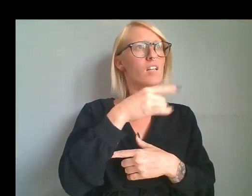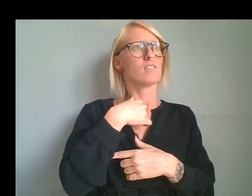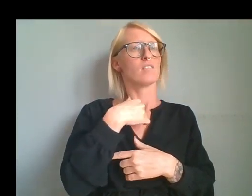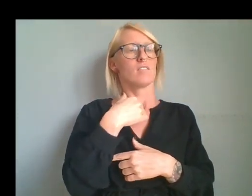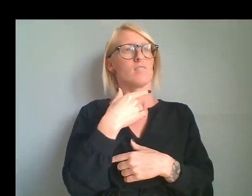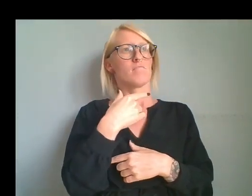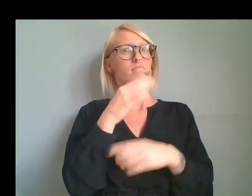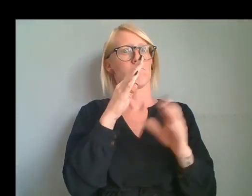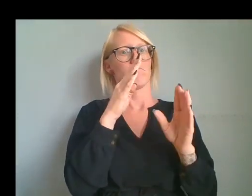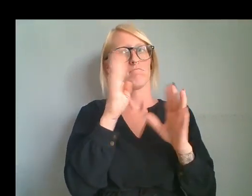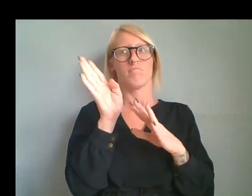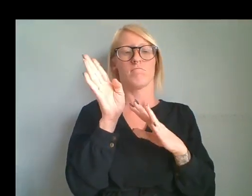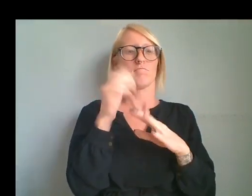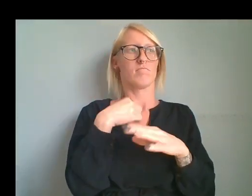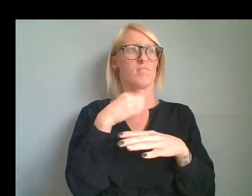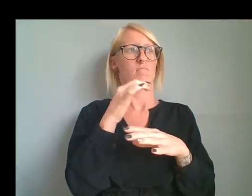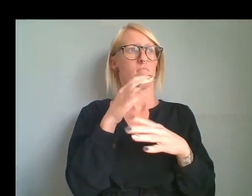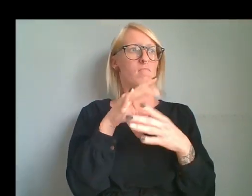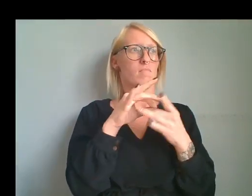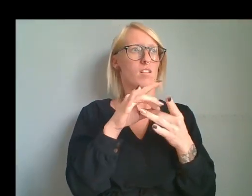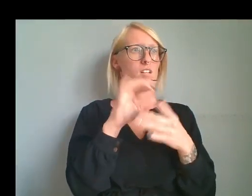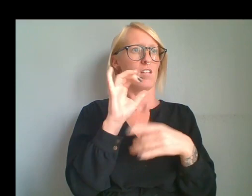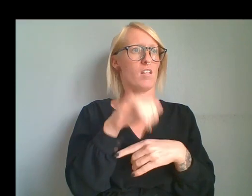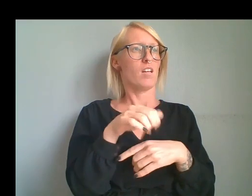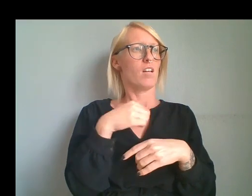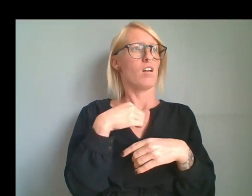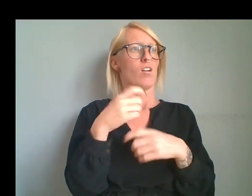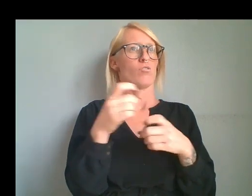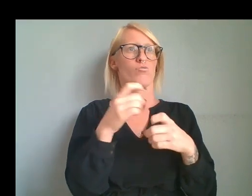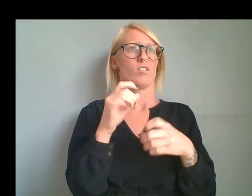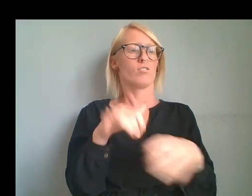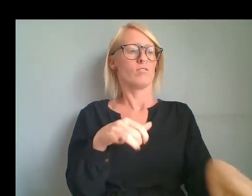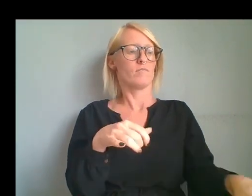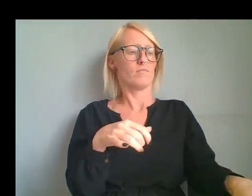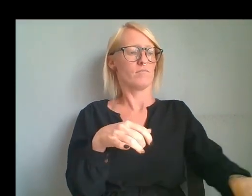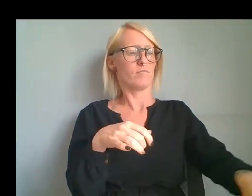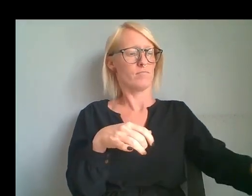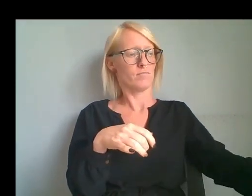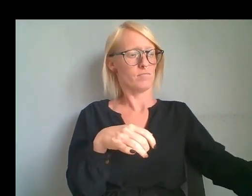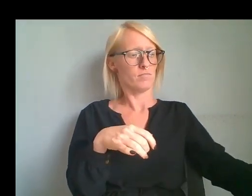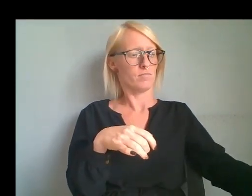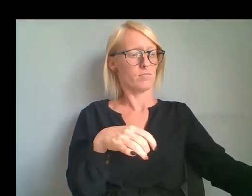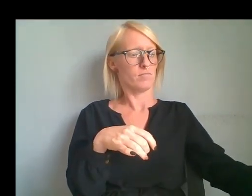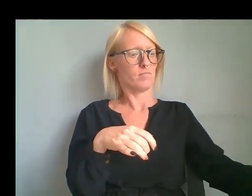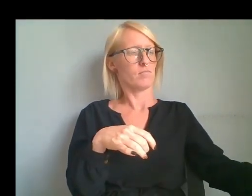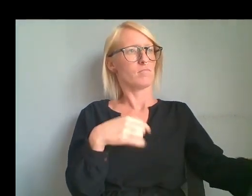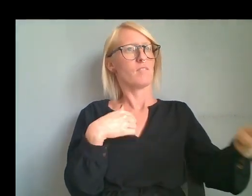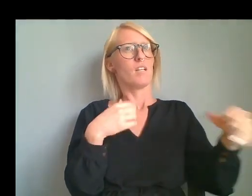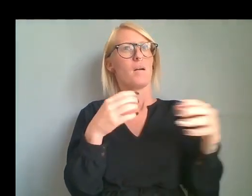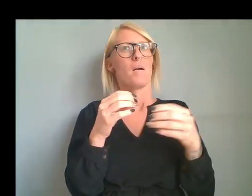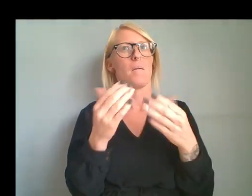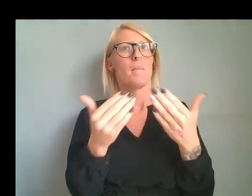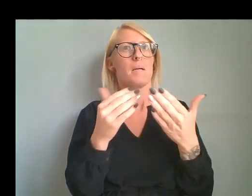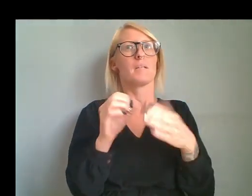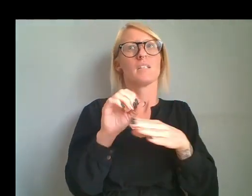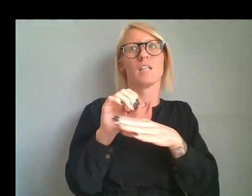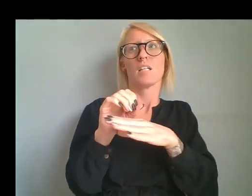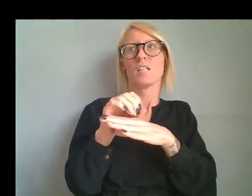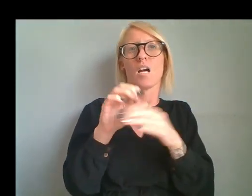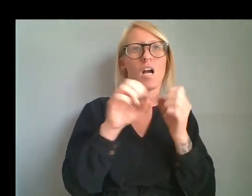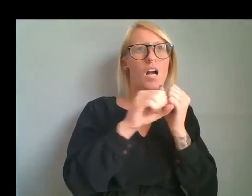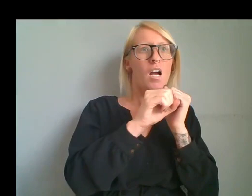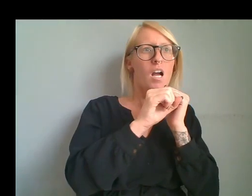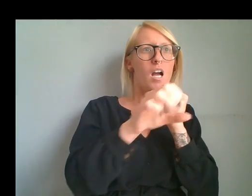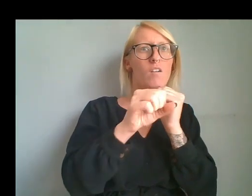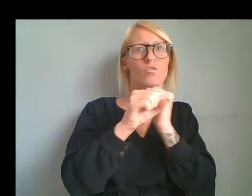ignorant about that, but our director was trying it out. Maybe advertising? Like you pay per click, maybe, that's what. Yeah.